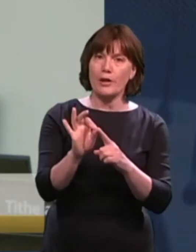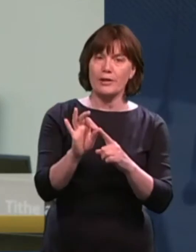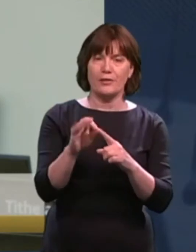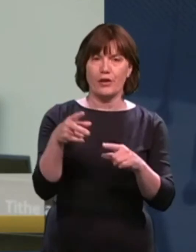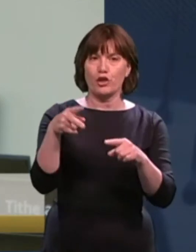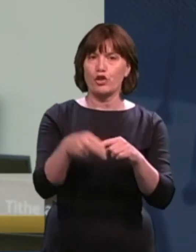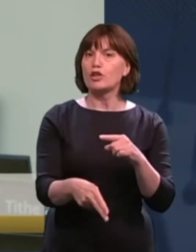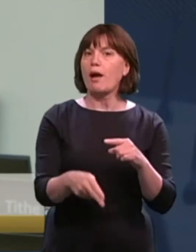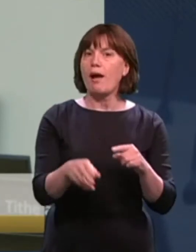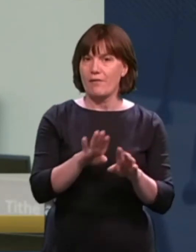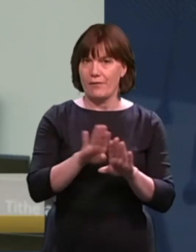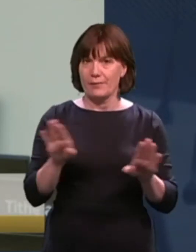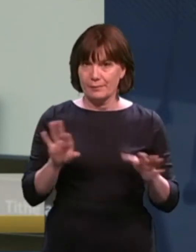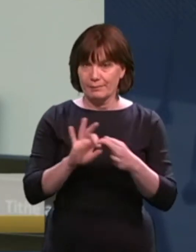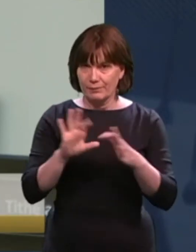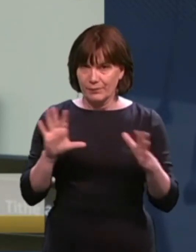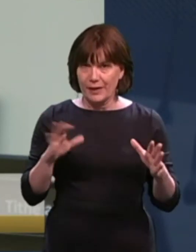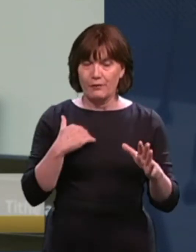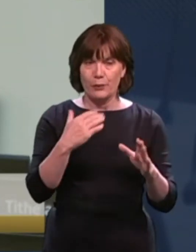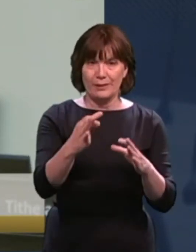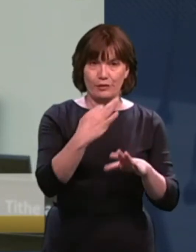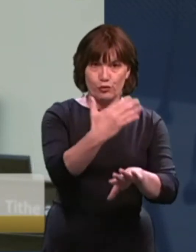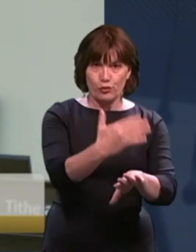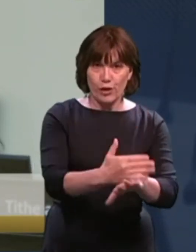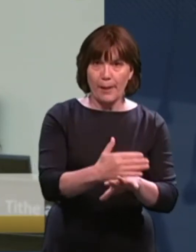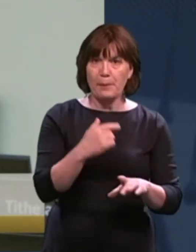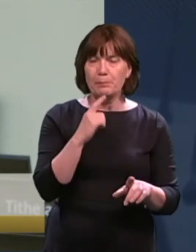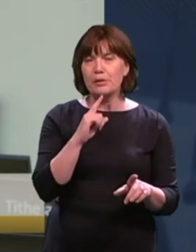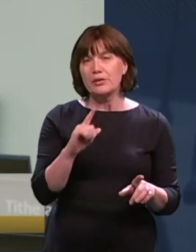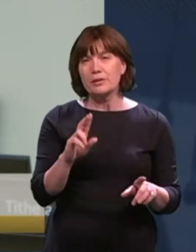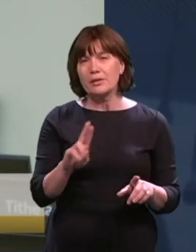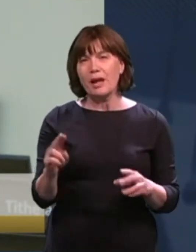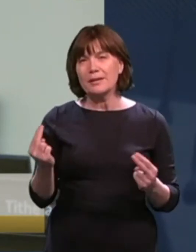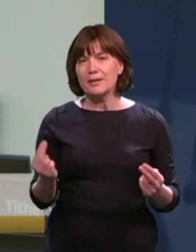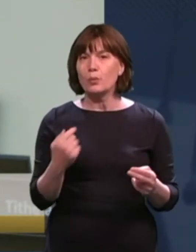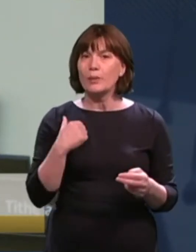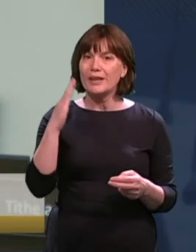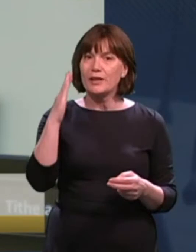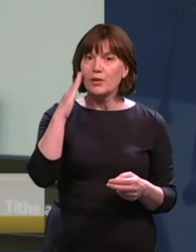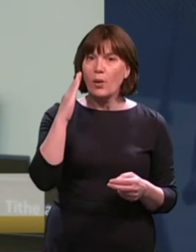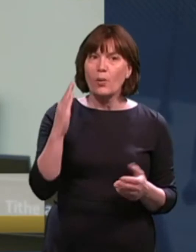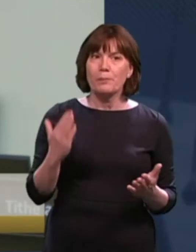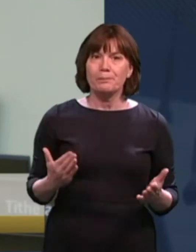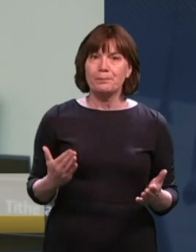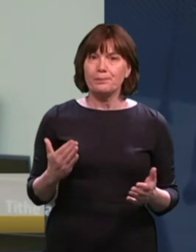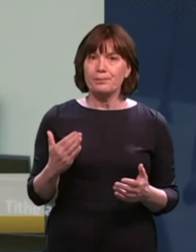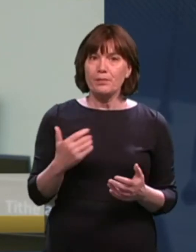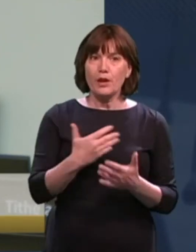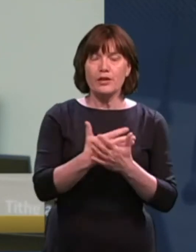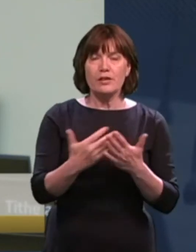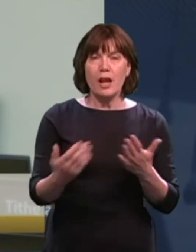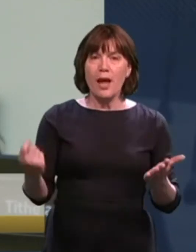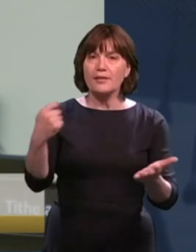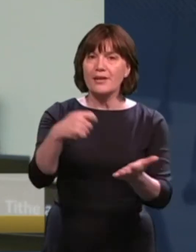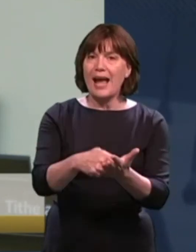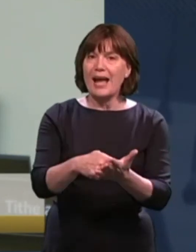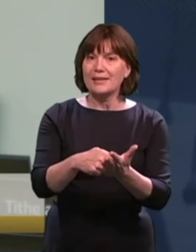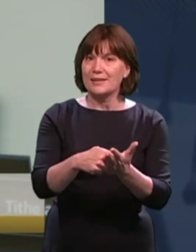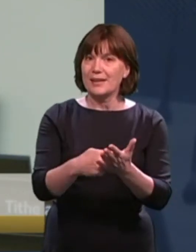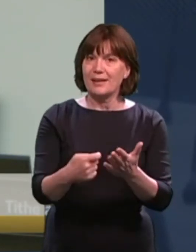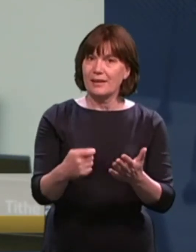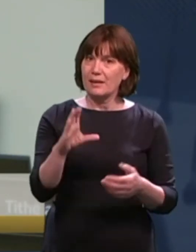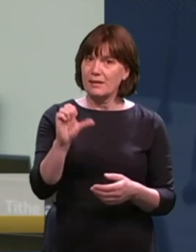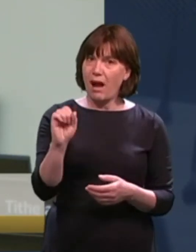a drop off that, and I think it's important to note that not necessarily, because we know there's an added cost of having a disability which is 10 to